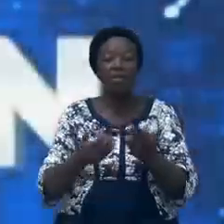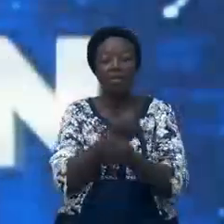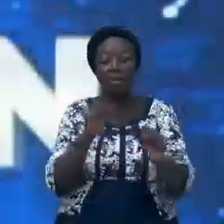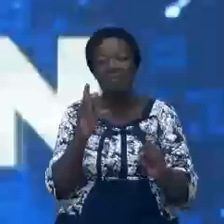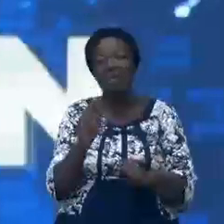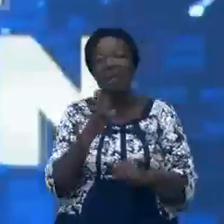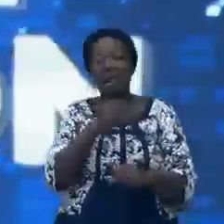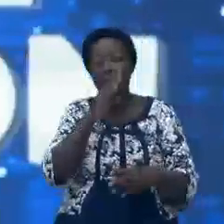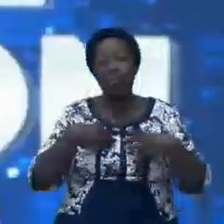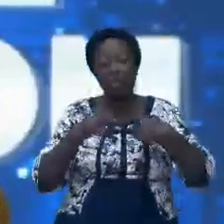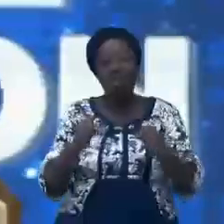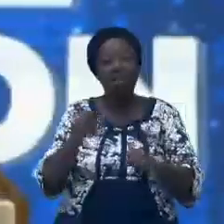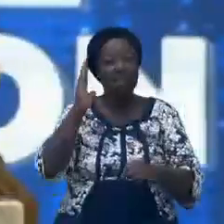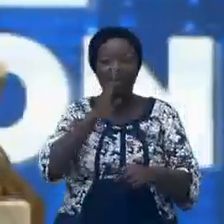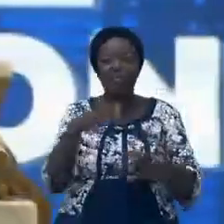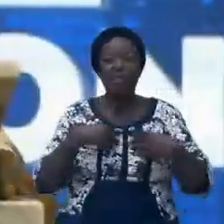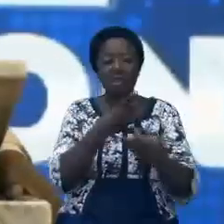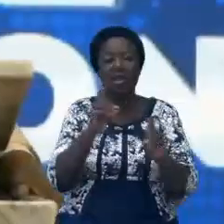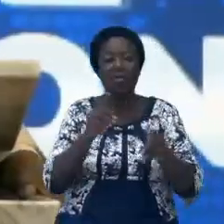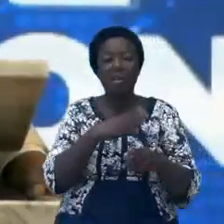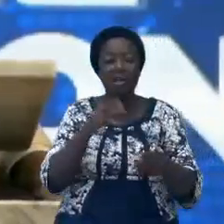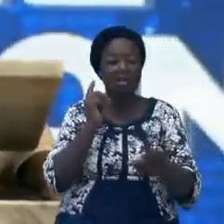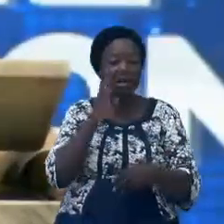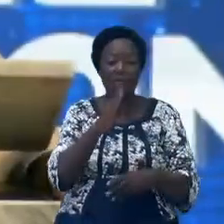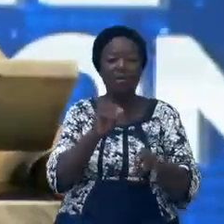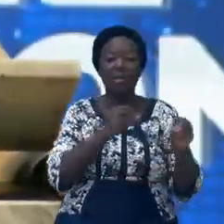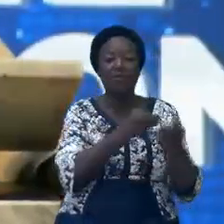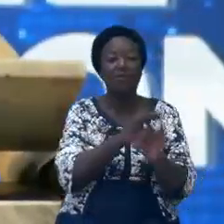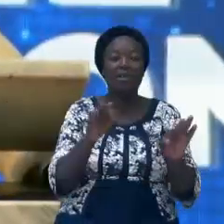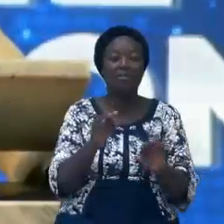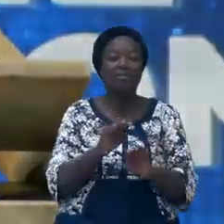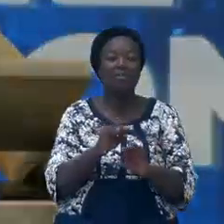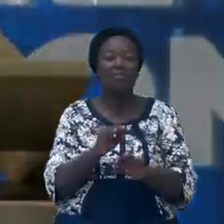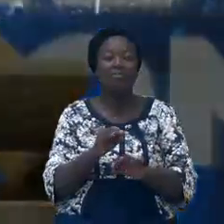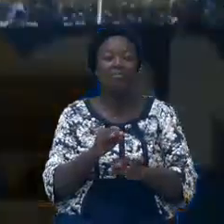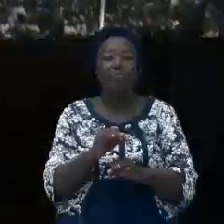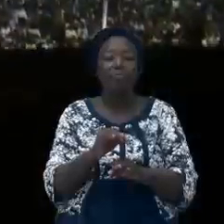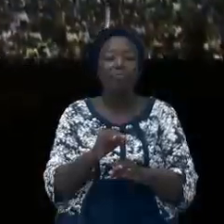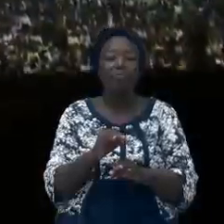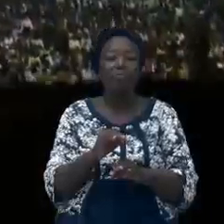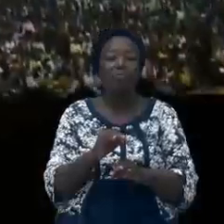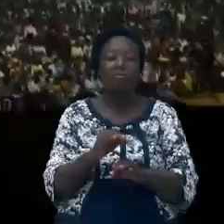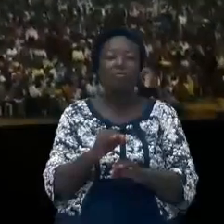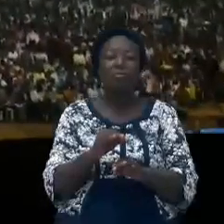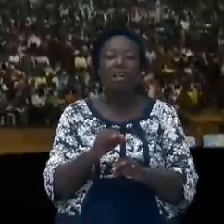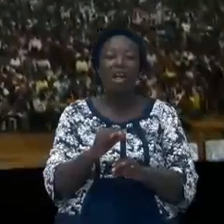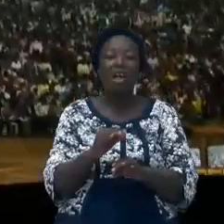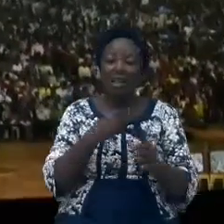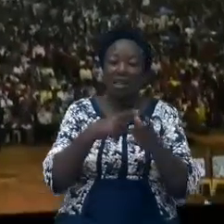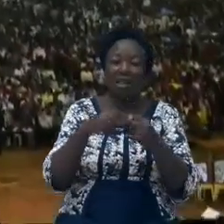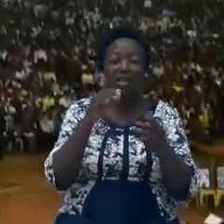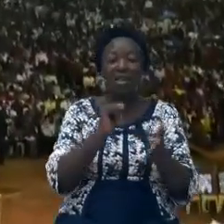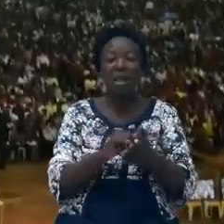the Lord shall be saved, shall be healed, shall be delivered, shall be set